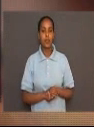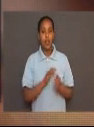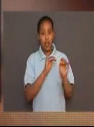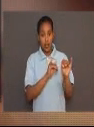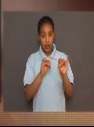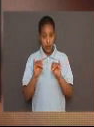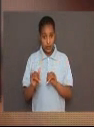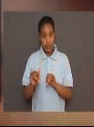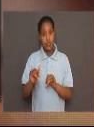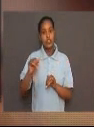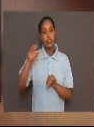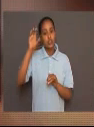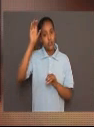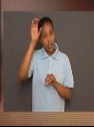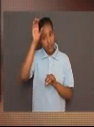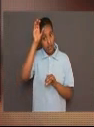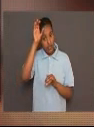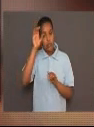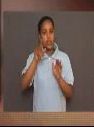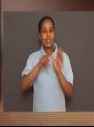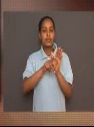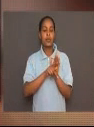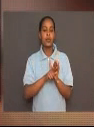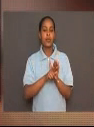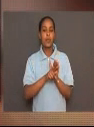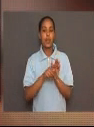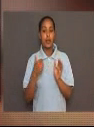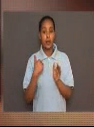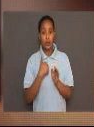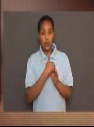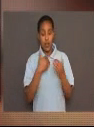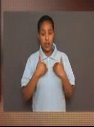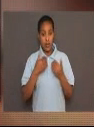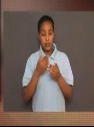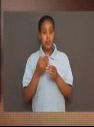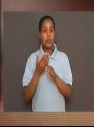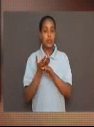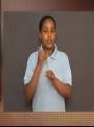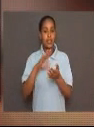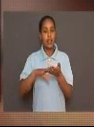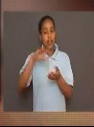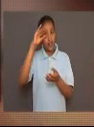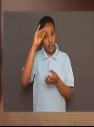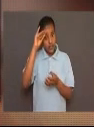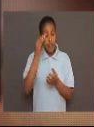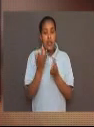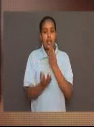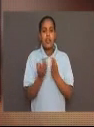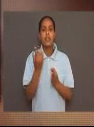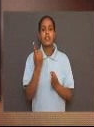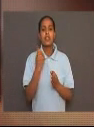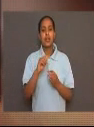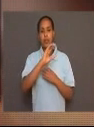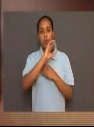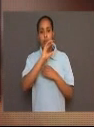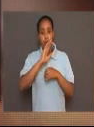According to Le Chatelier's principle, as we have previously learned, if the pressure